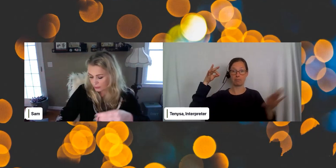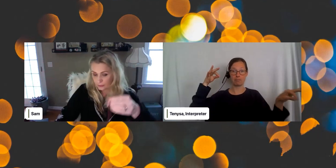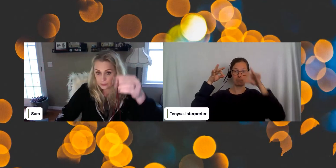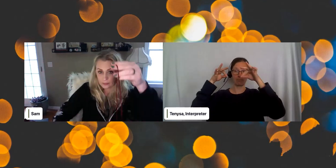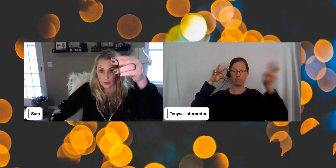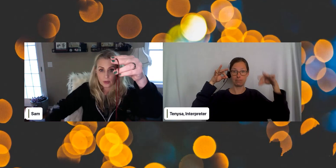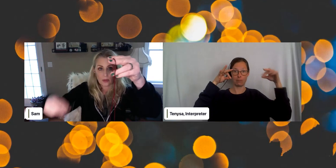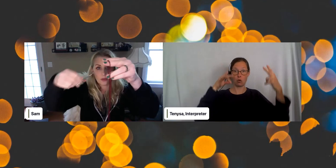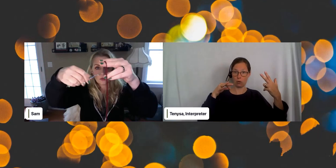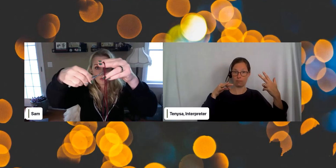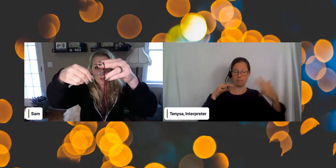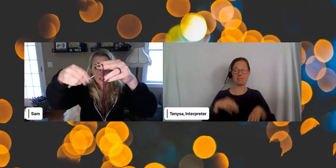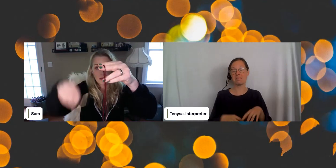long.